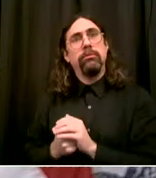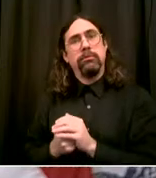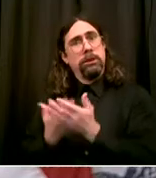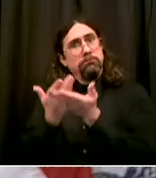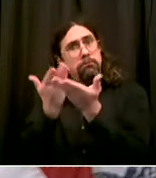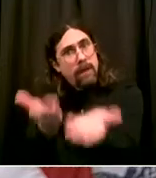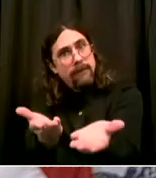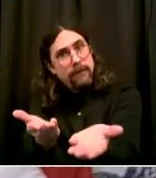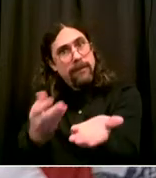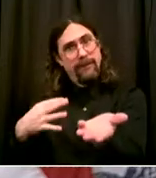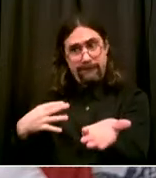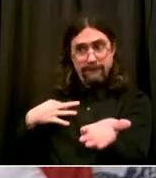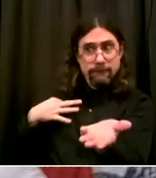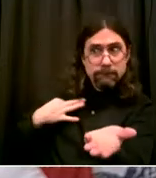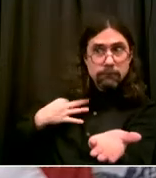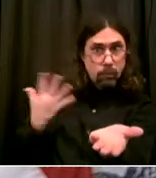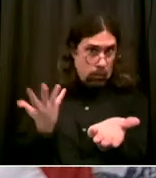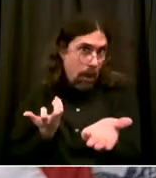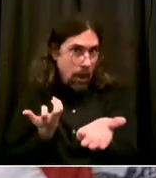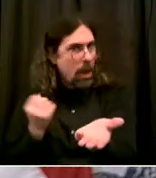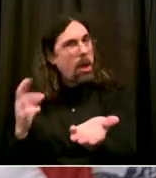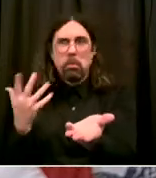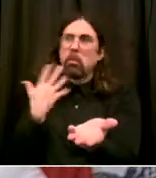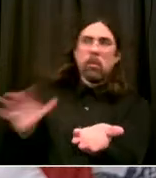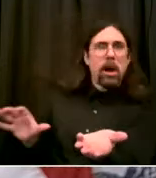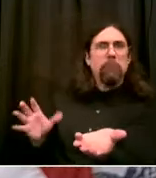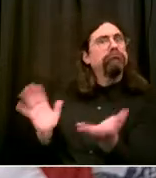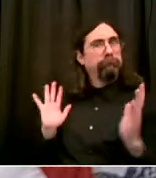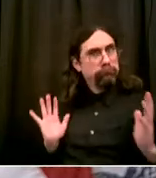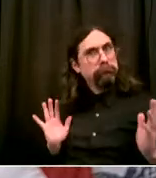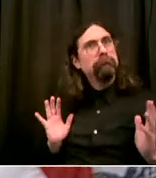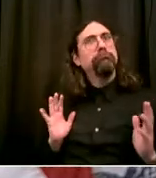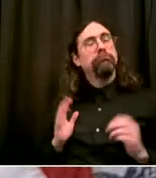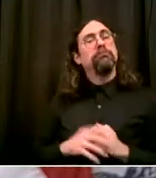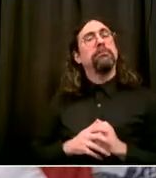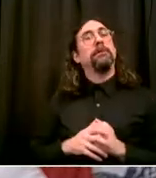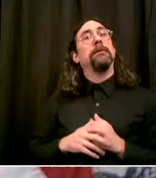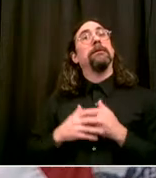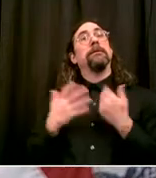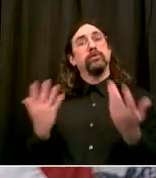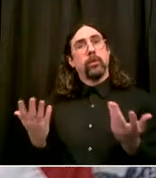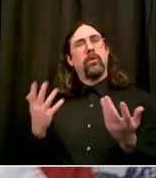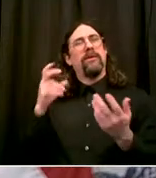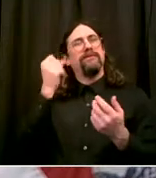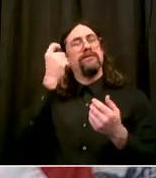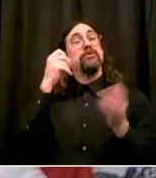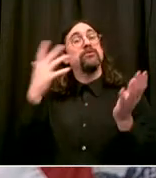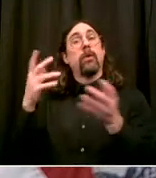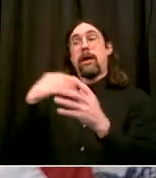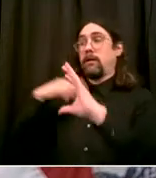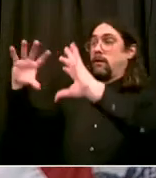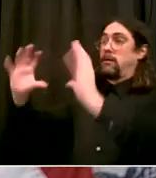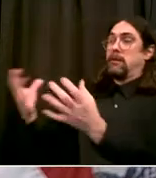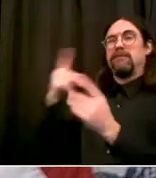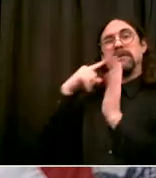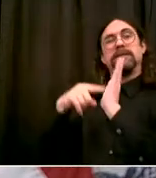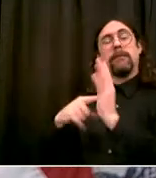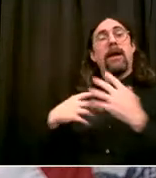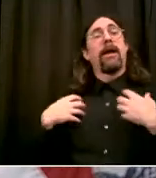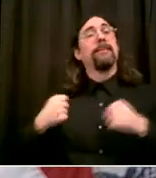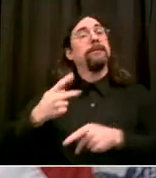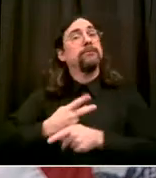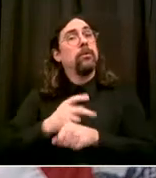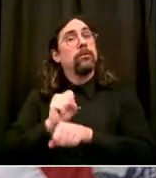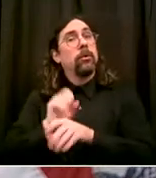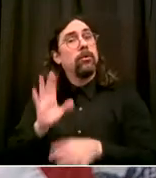to keep moving to the next group. It is voluntary. I am hopeful, Aaron, that as